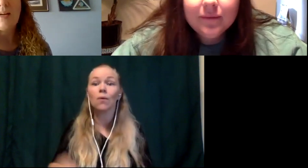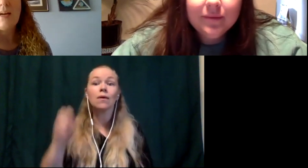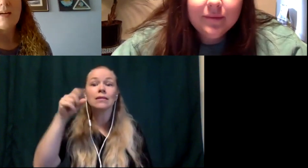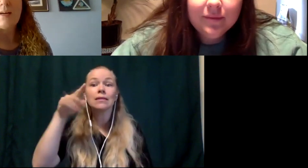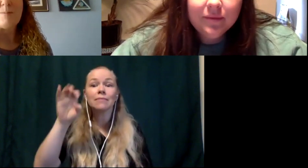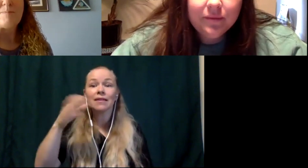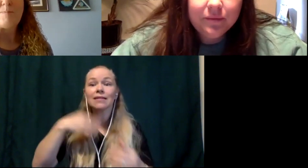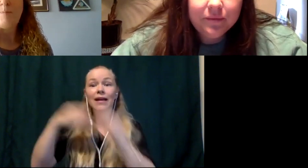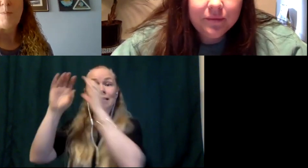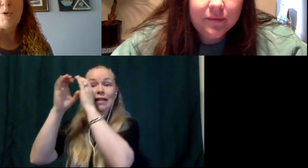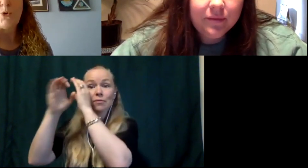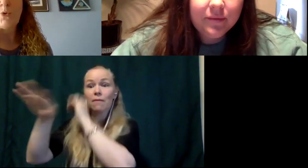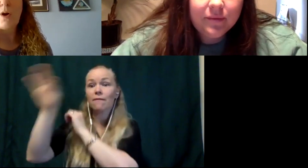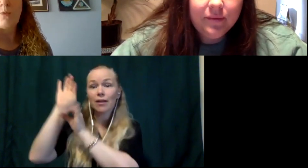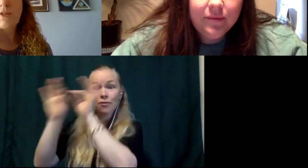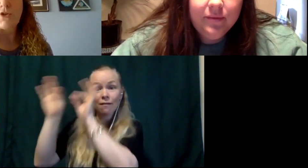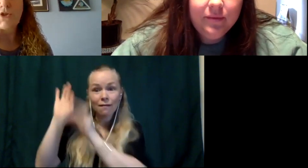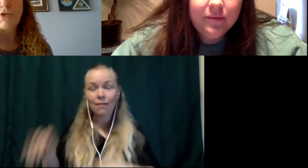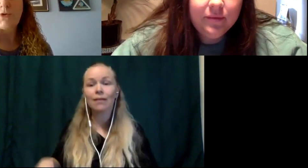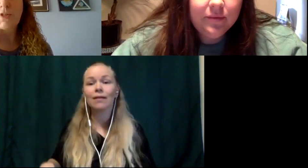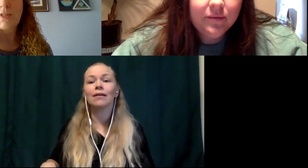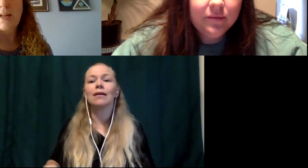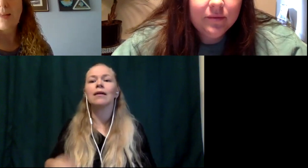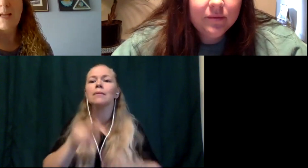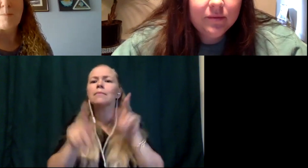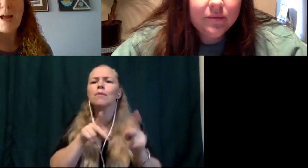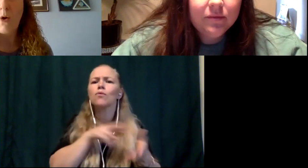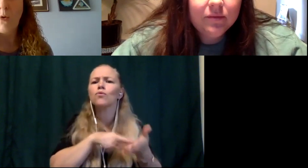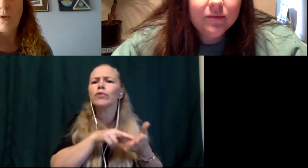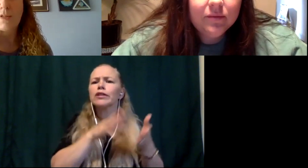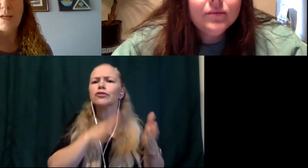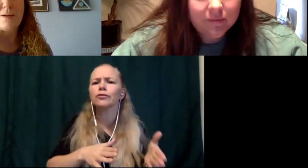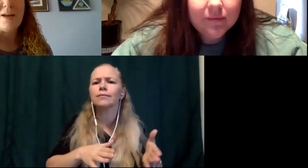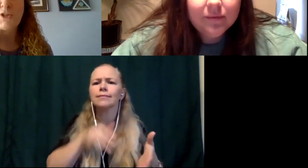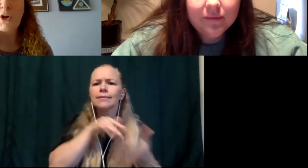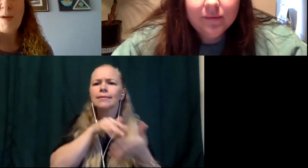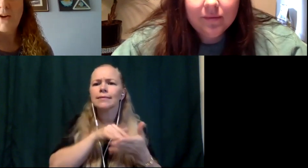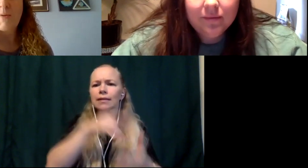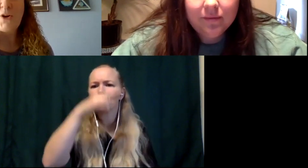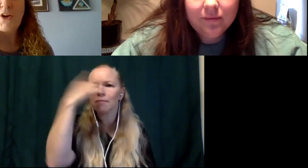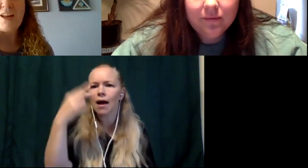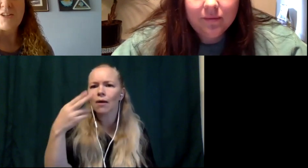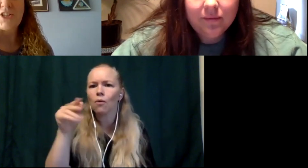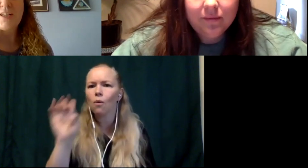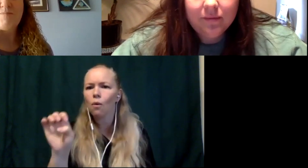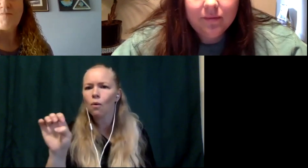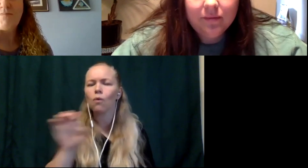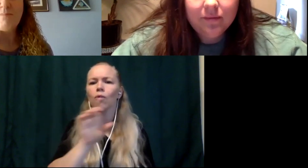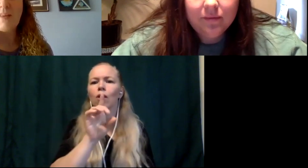in space. People who are researchers who study things like black holes and dark matter and dark